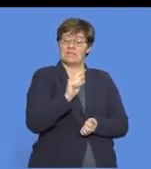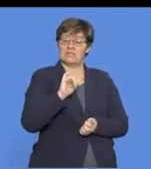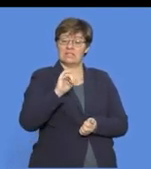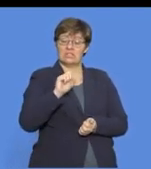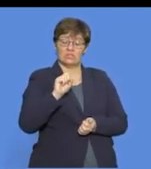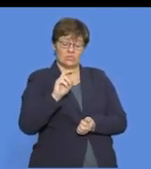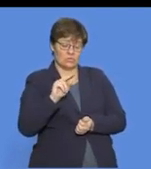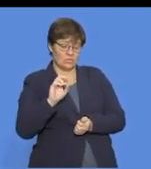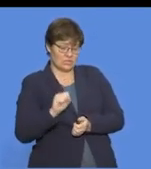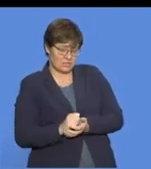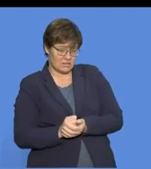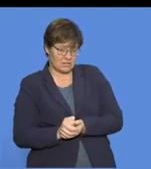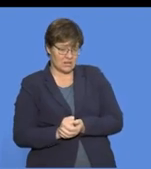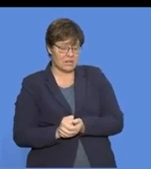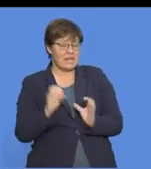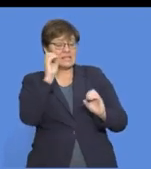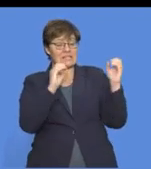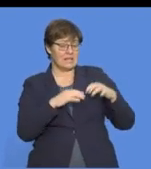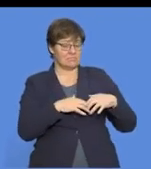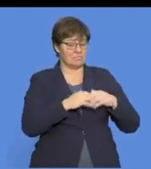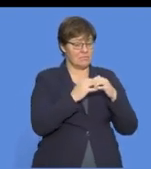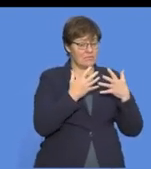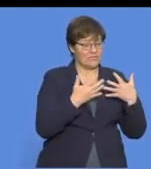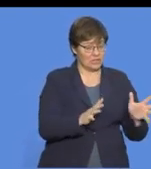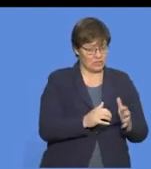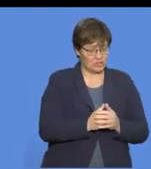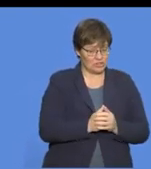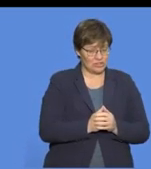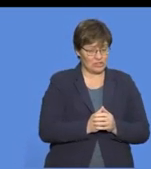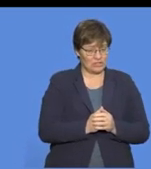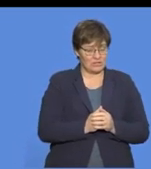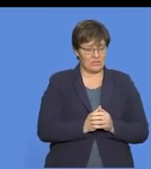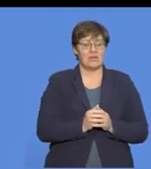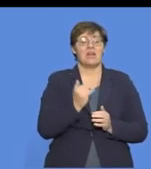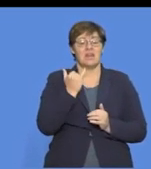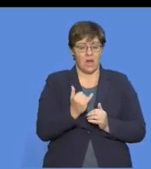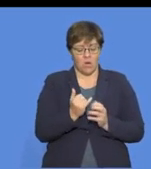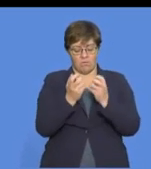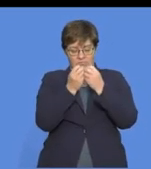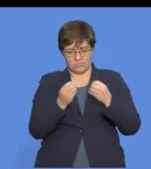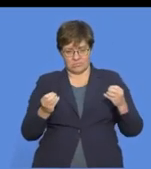permanent tissues, once cells have been formed, they